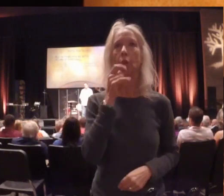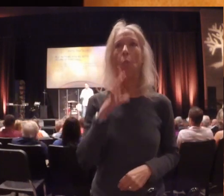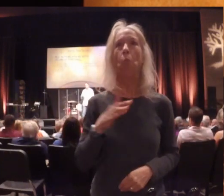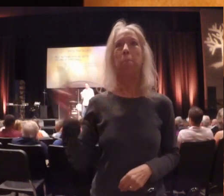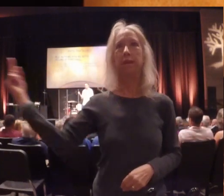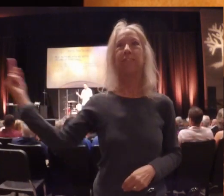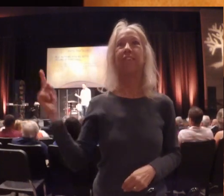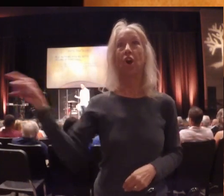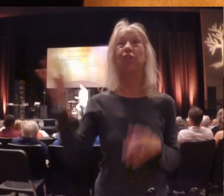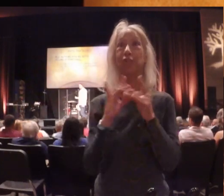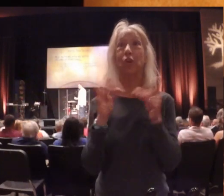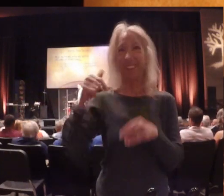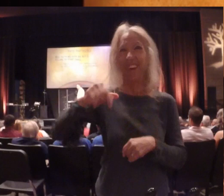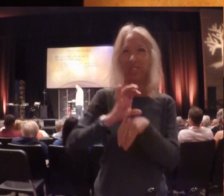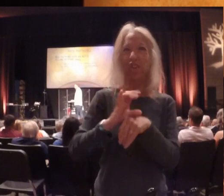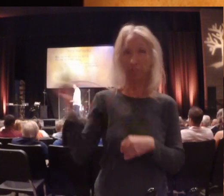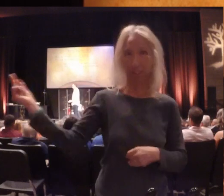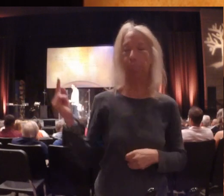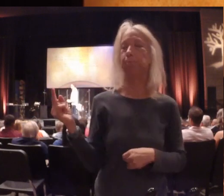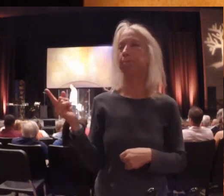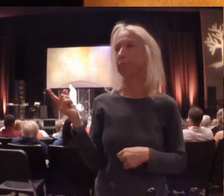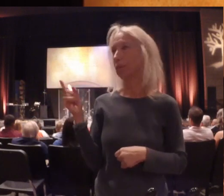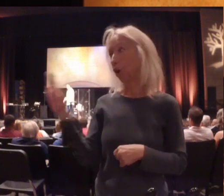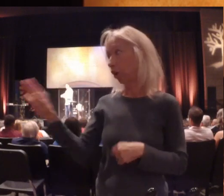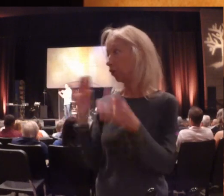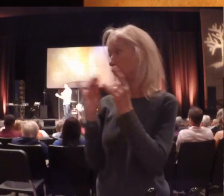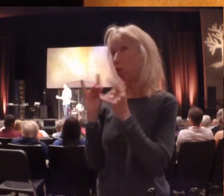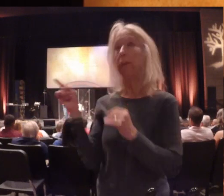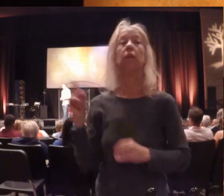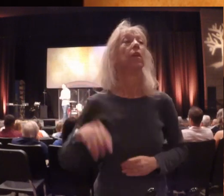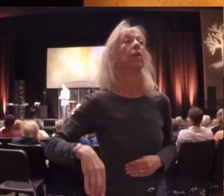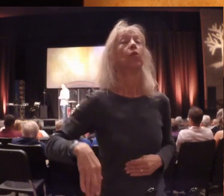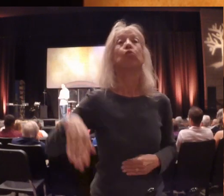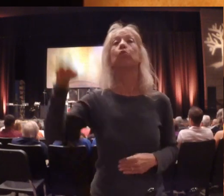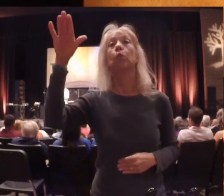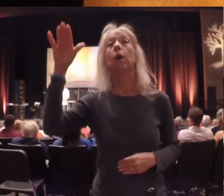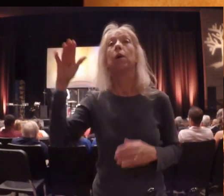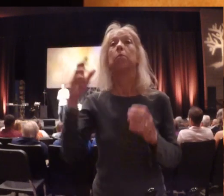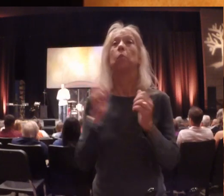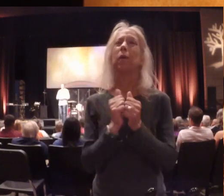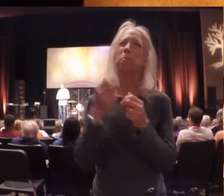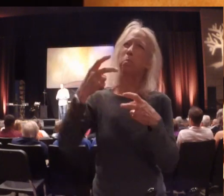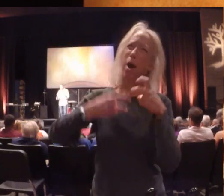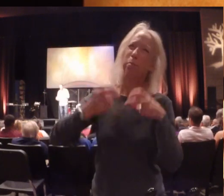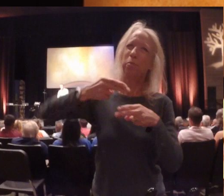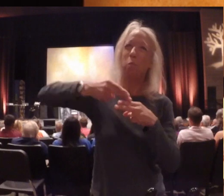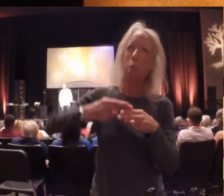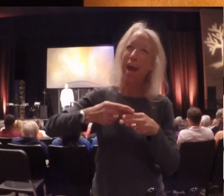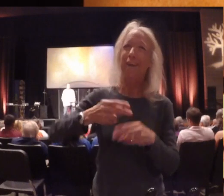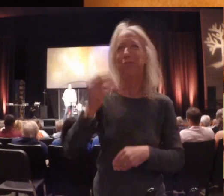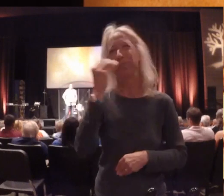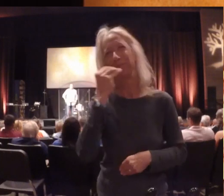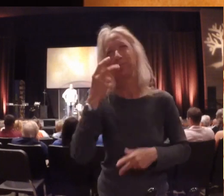church who was so kind to let me share her story this morning. She grew up with weight issues